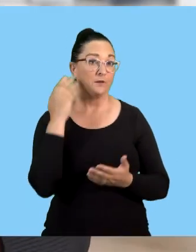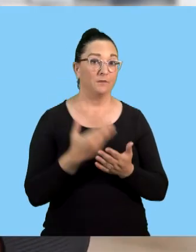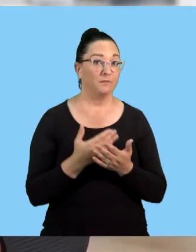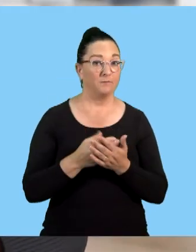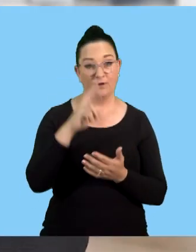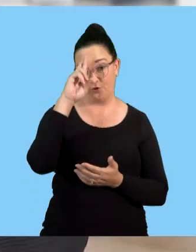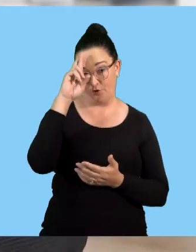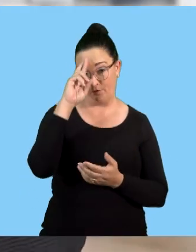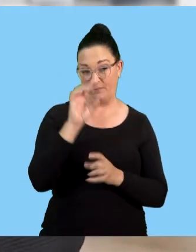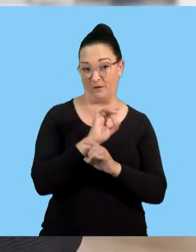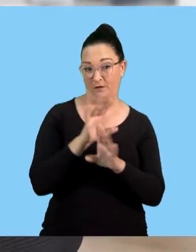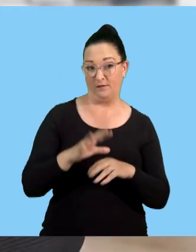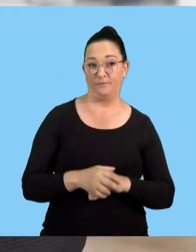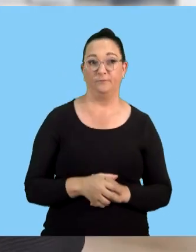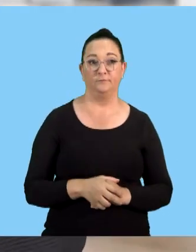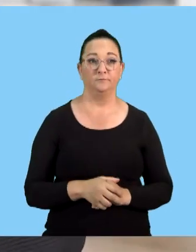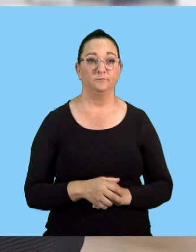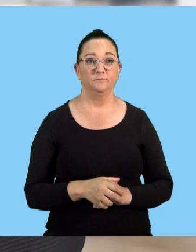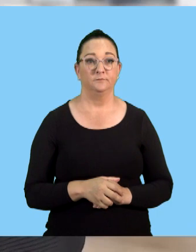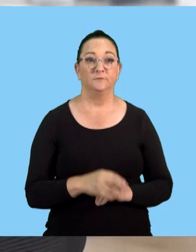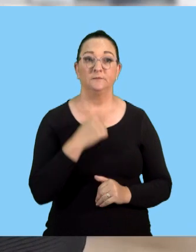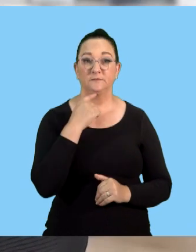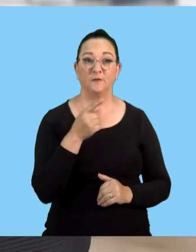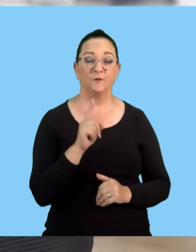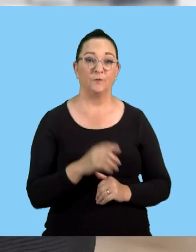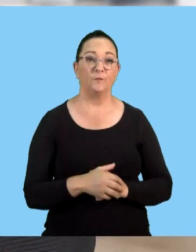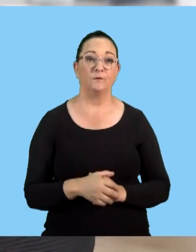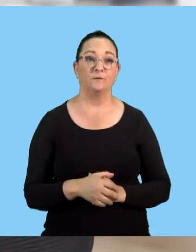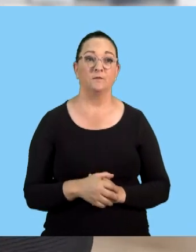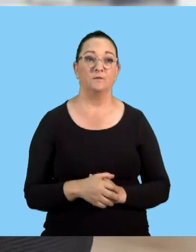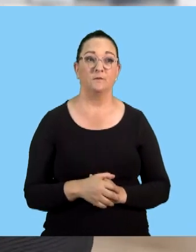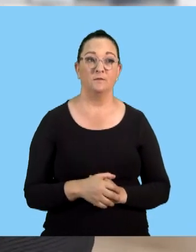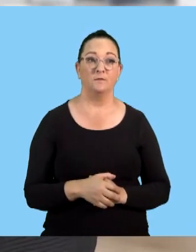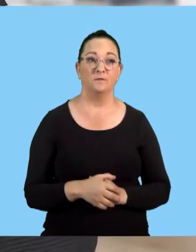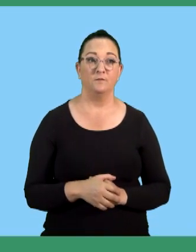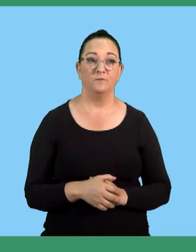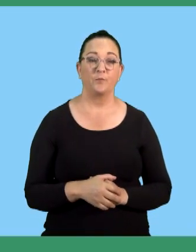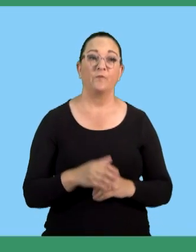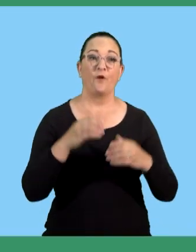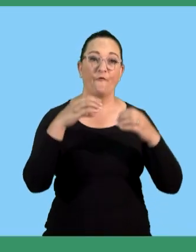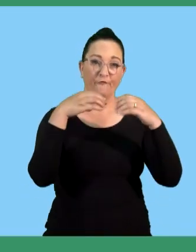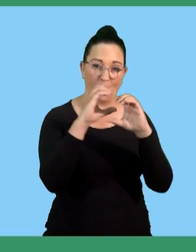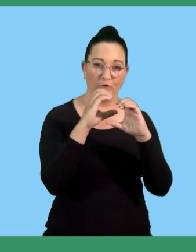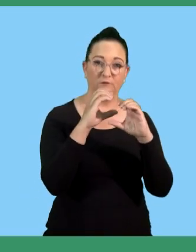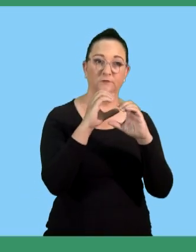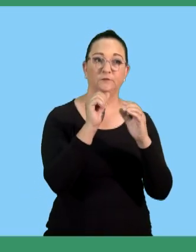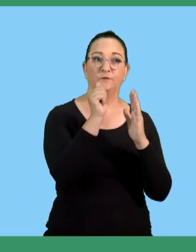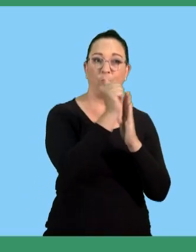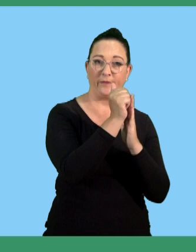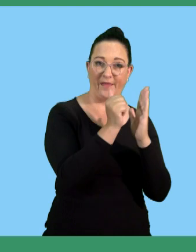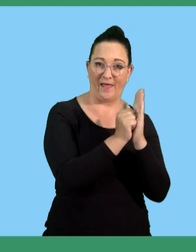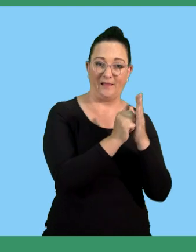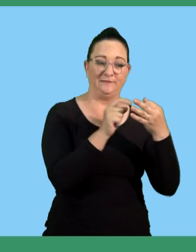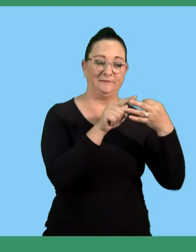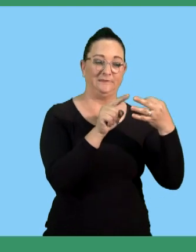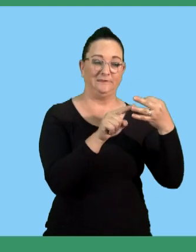we remember all these legislations that I've just mentioned there. It says here, state the focus of each of the